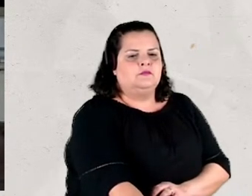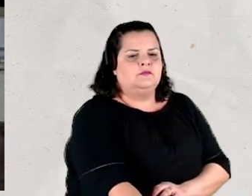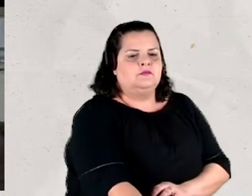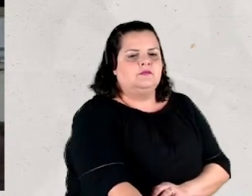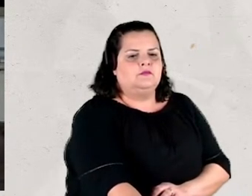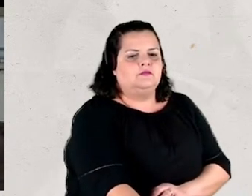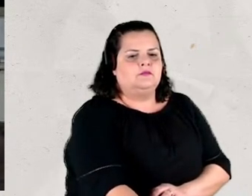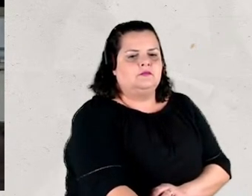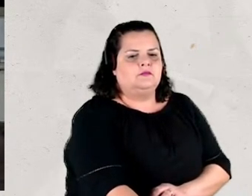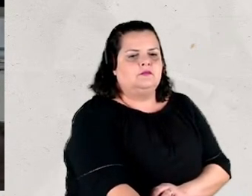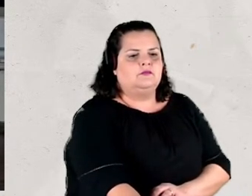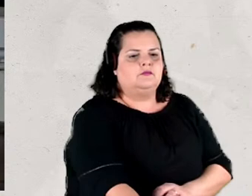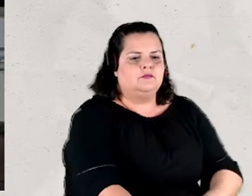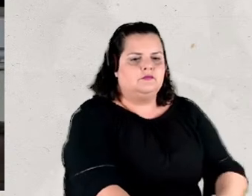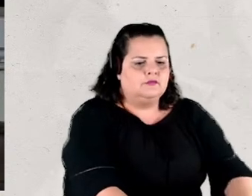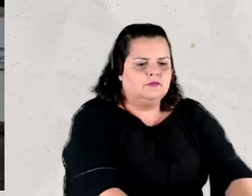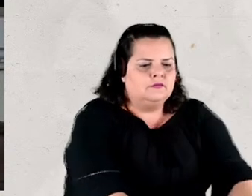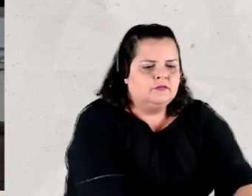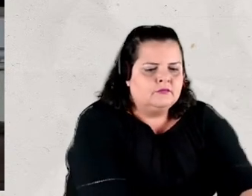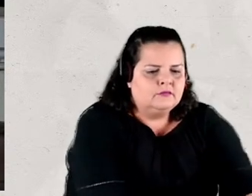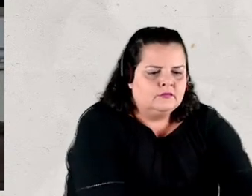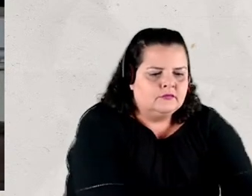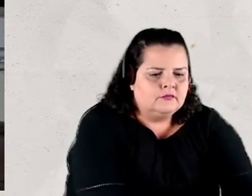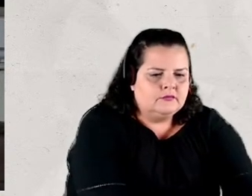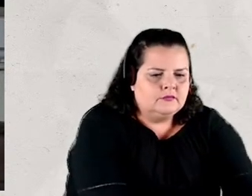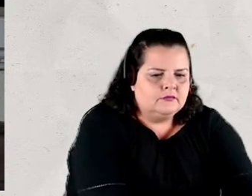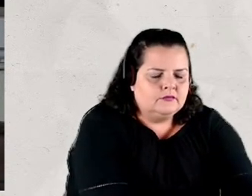of misunderstanding between the